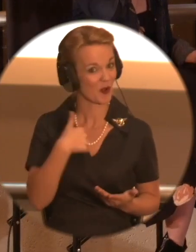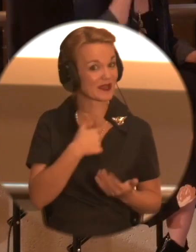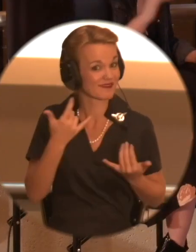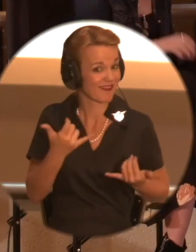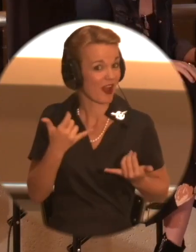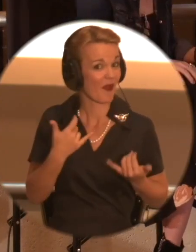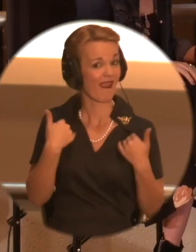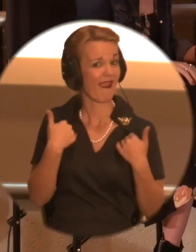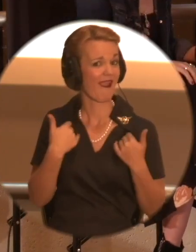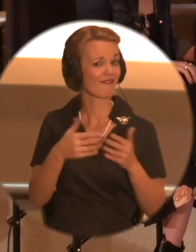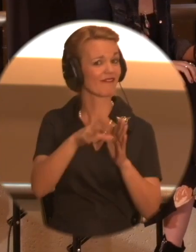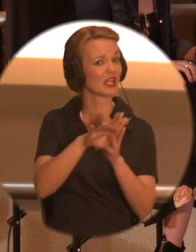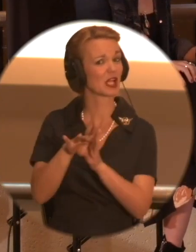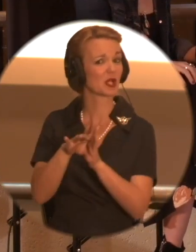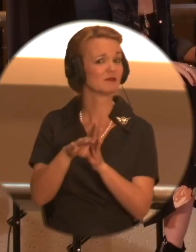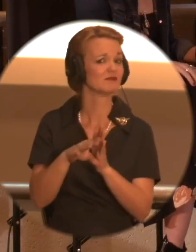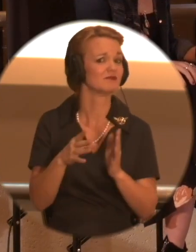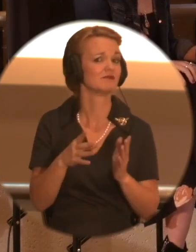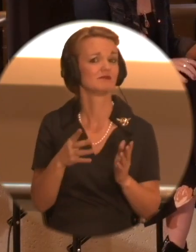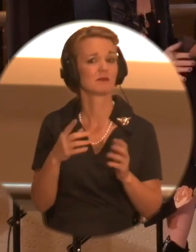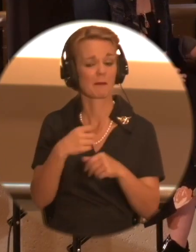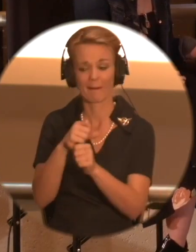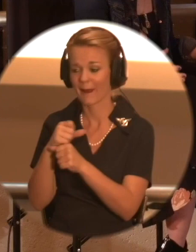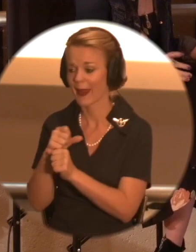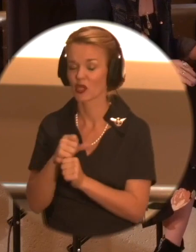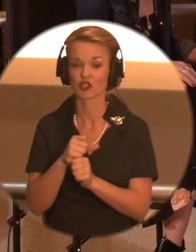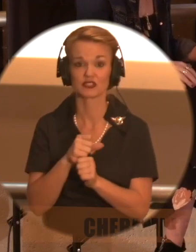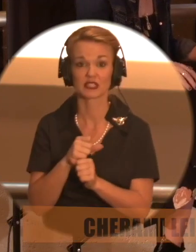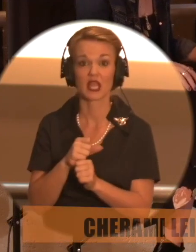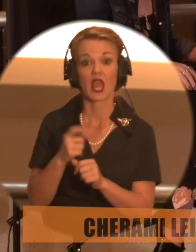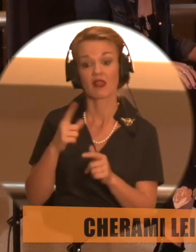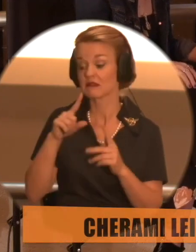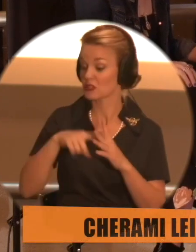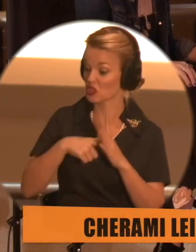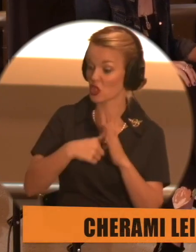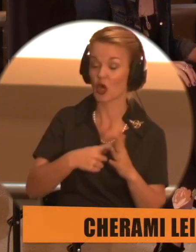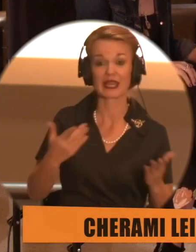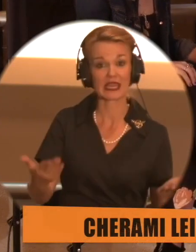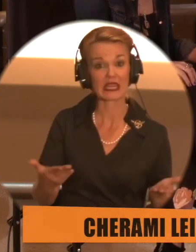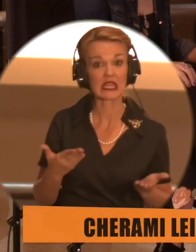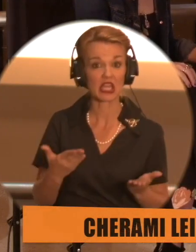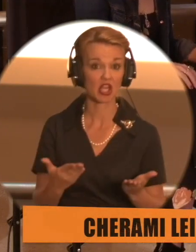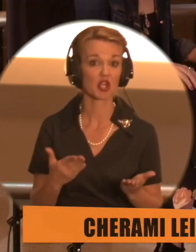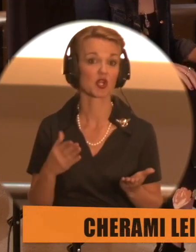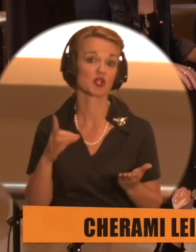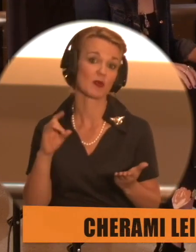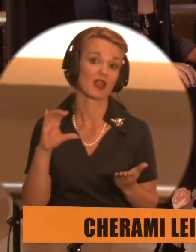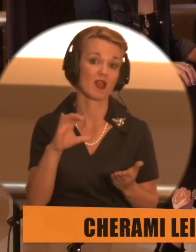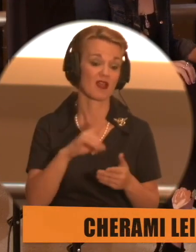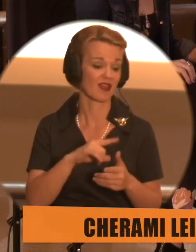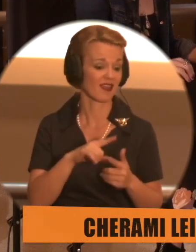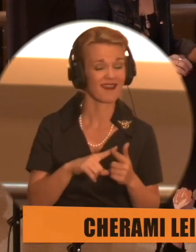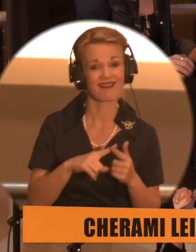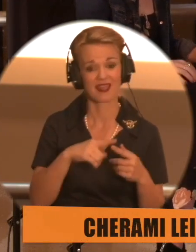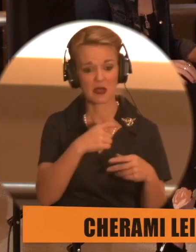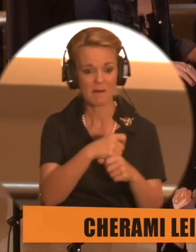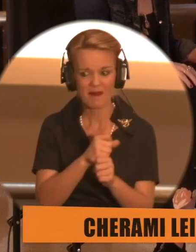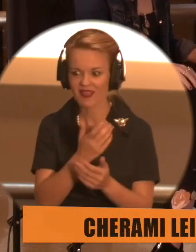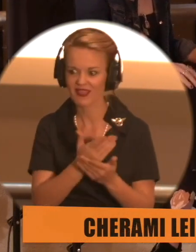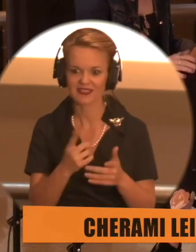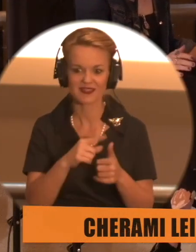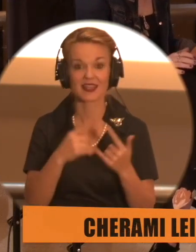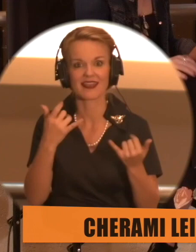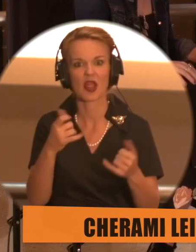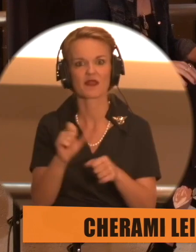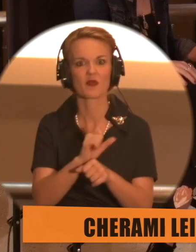Absolutely. A lot that has happened for a lot of people. They got their start here fabricating, and now many of them work on the Marvel movies and things like that.